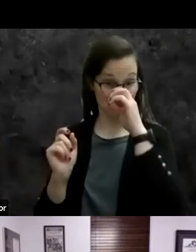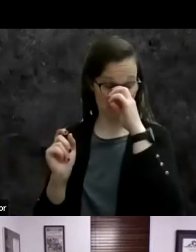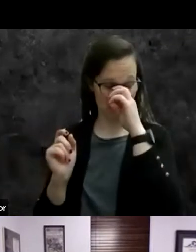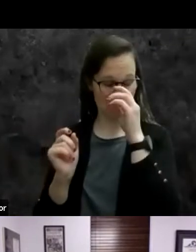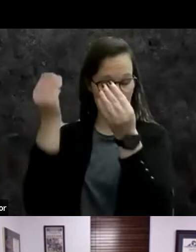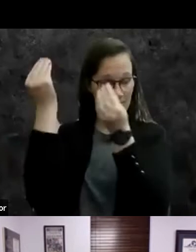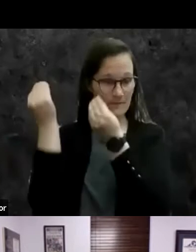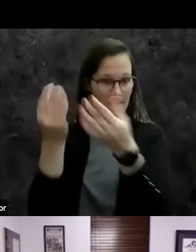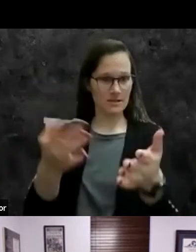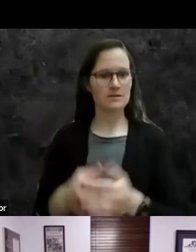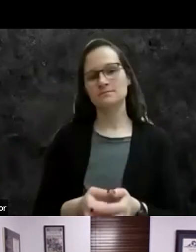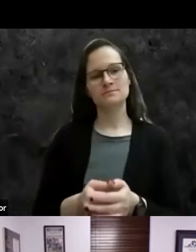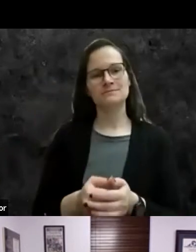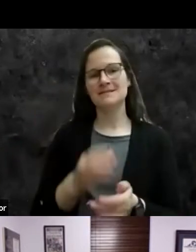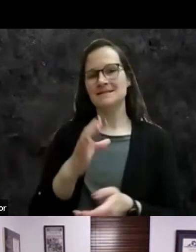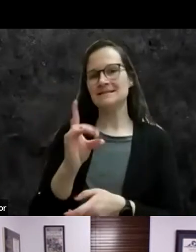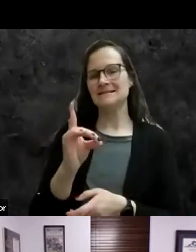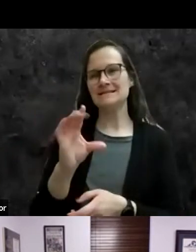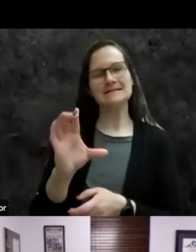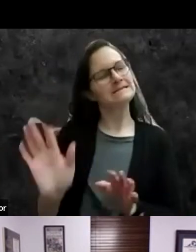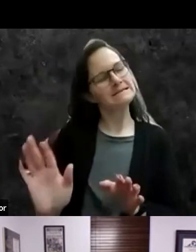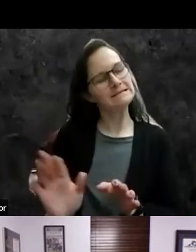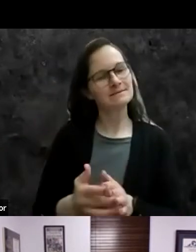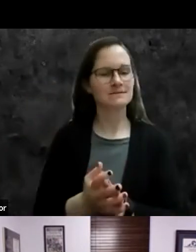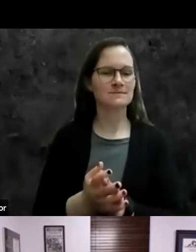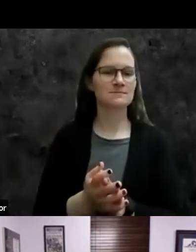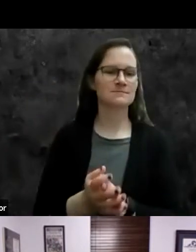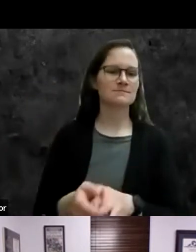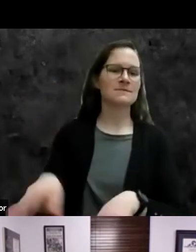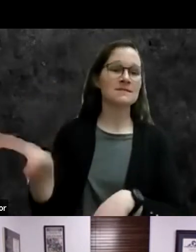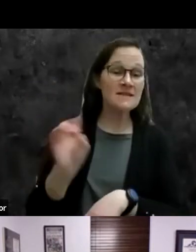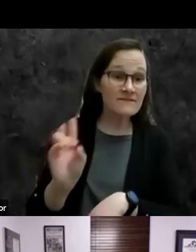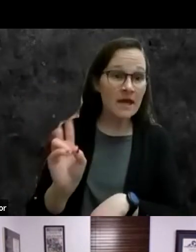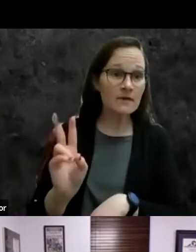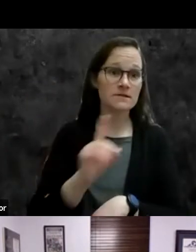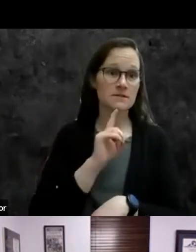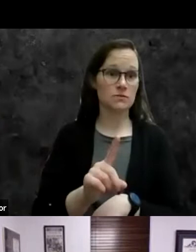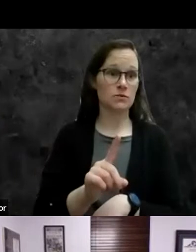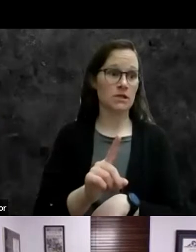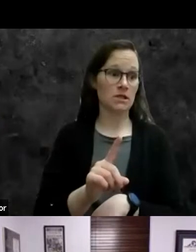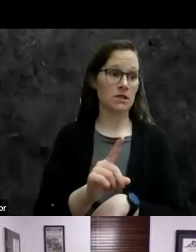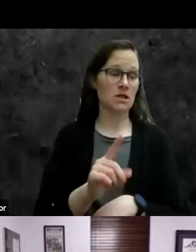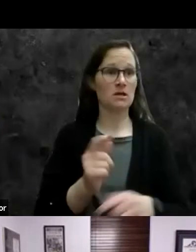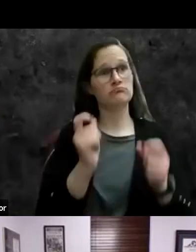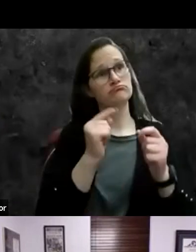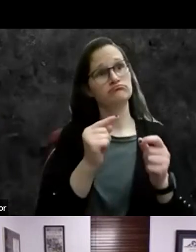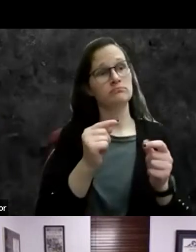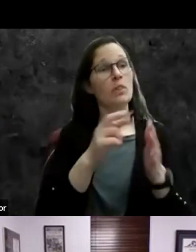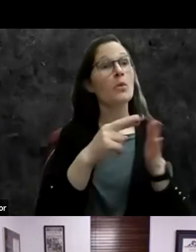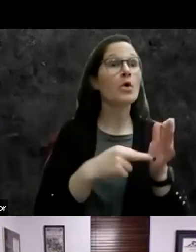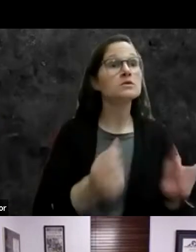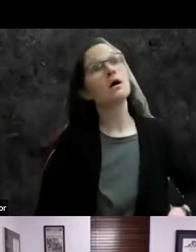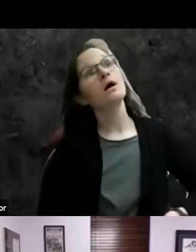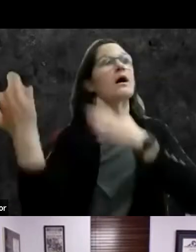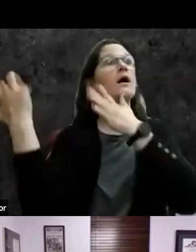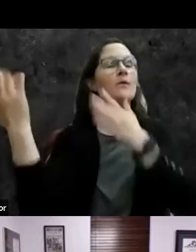Dr. Walensky, it's really the virus that is picking up the goalposts, spray painting them, taking them out of the stadium and throwing them in a bonfire, right? And then